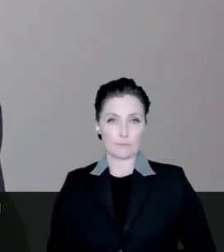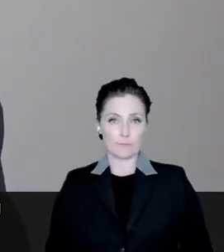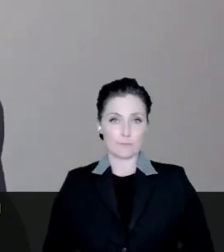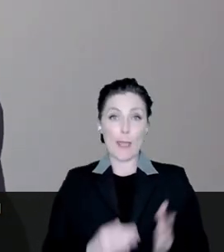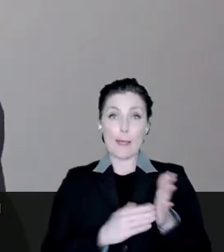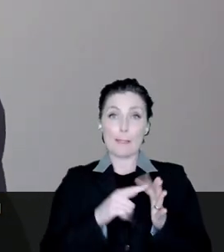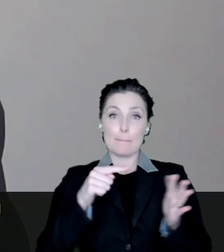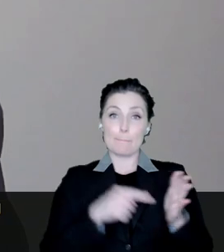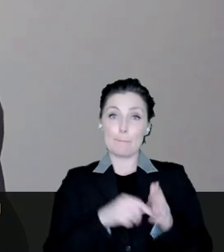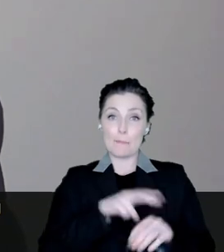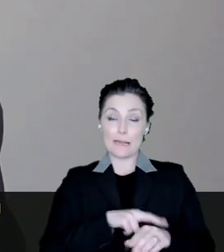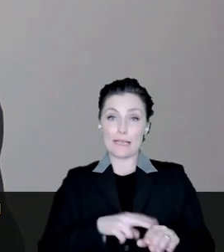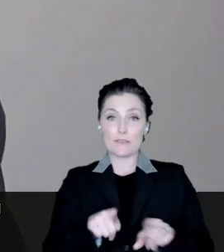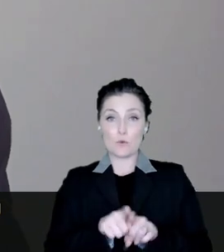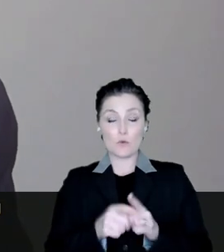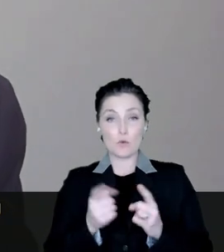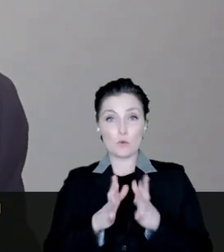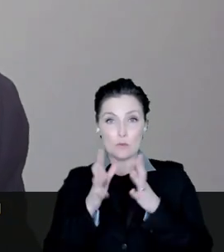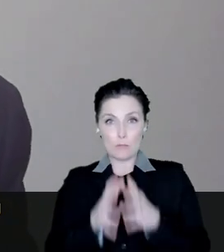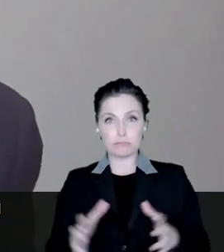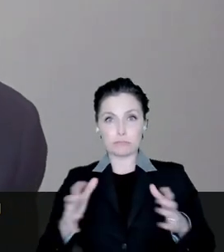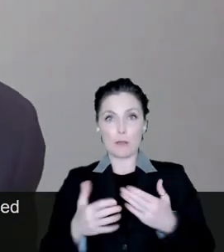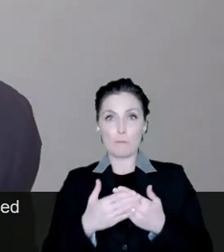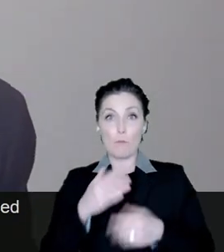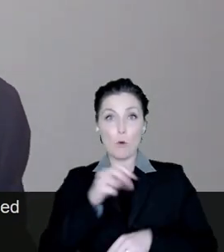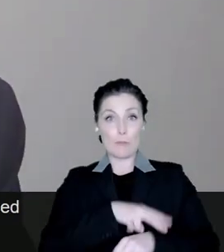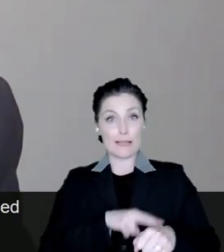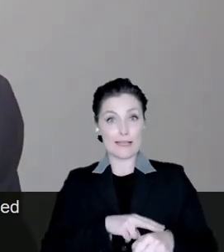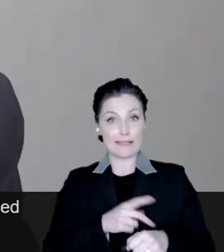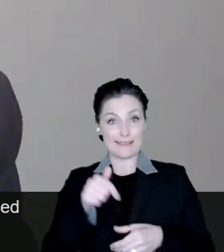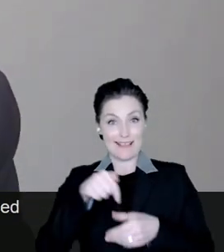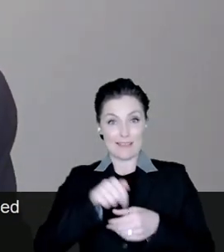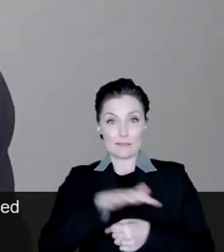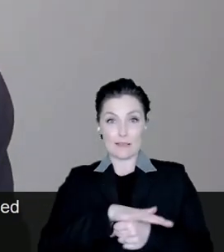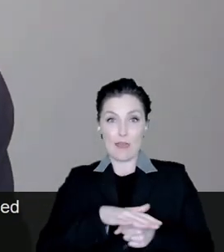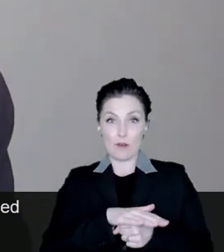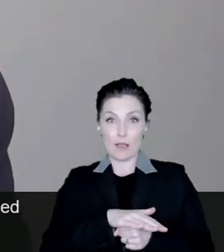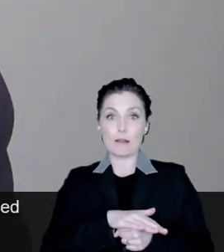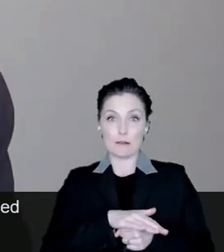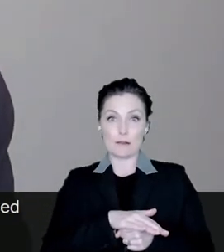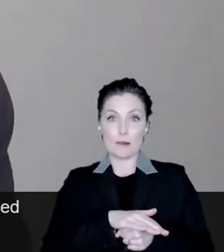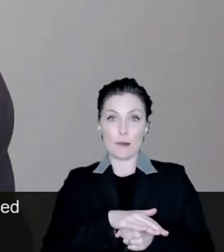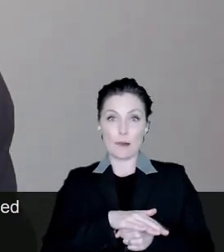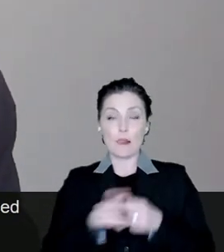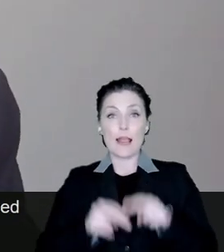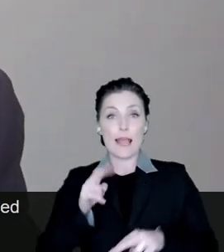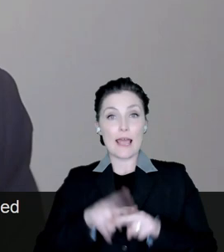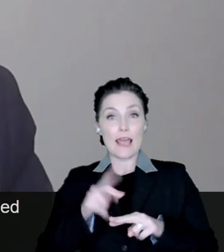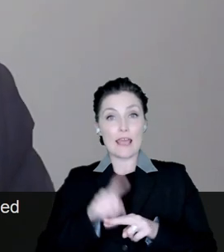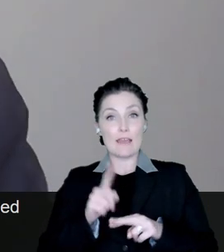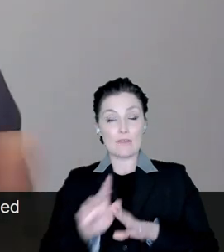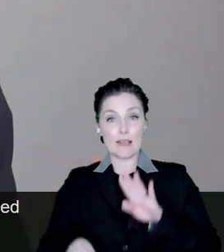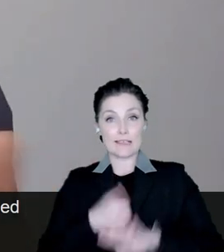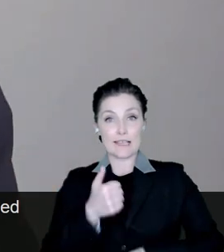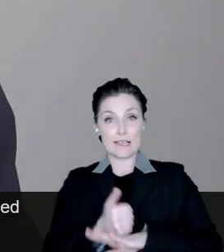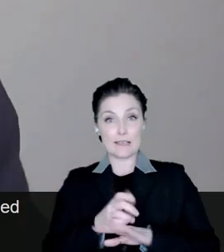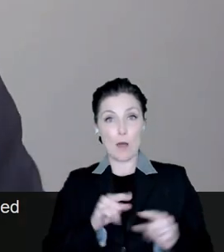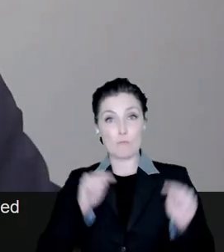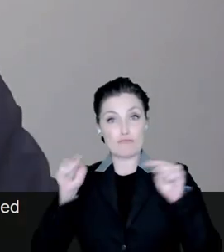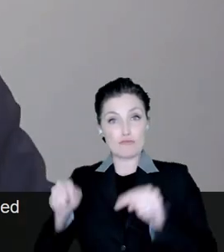the amount of police officers doing this work. The Met Police Service set up predatory offender units across